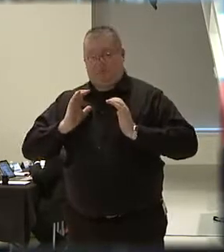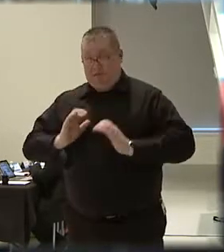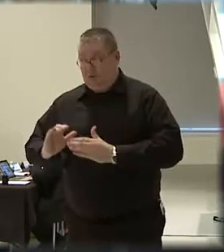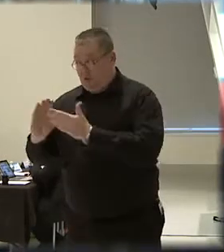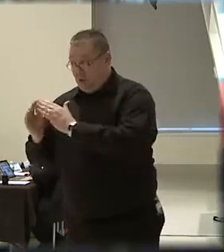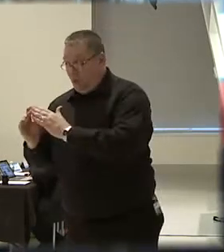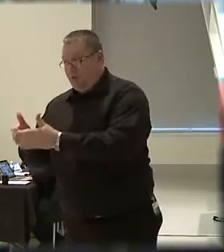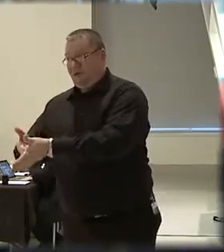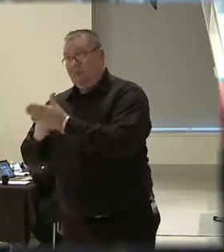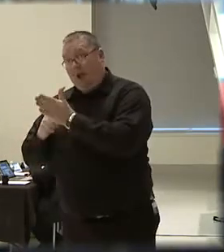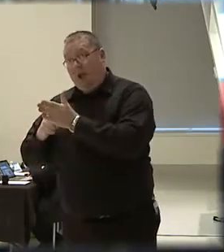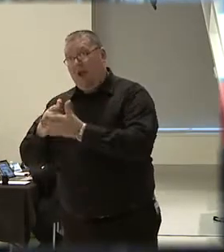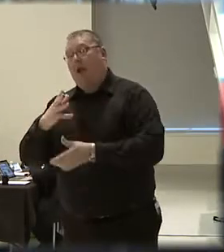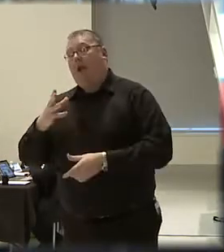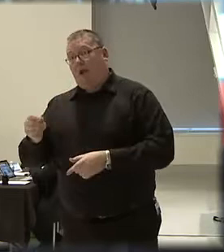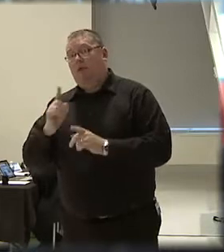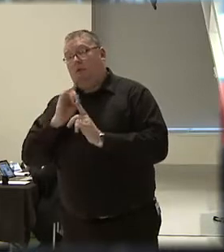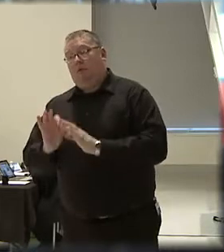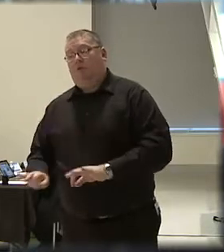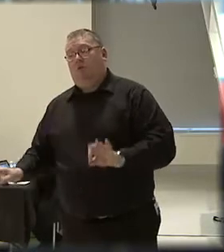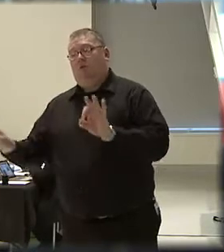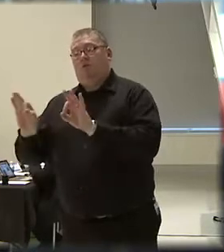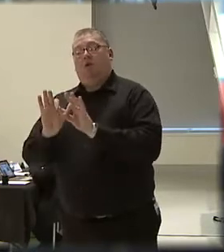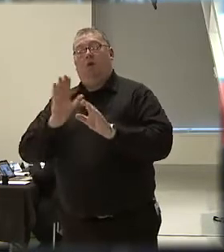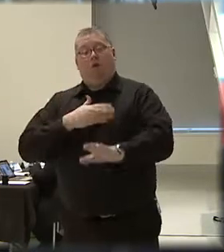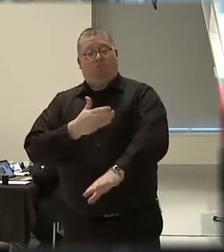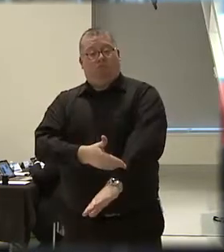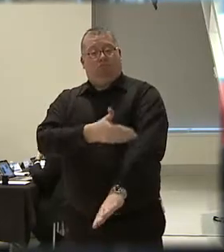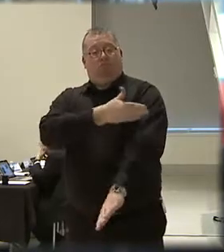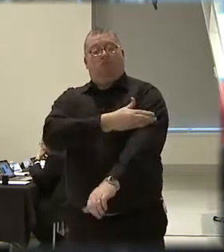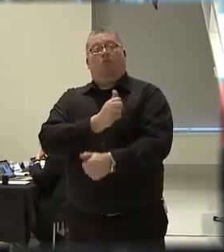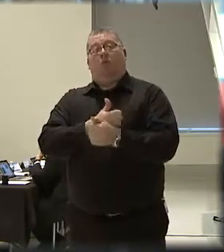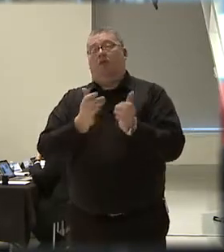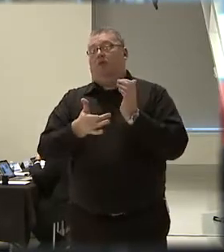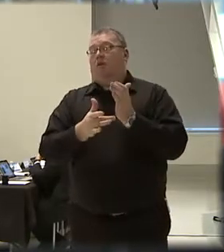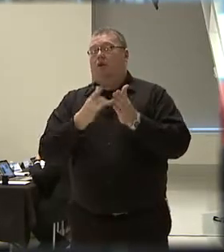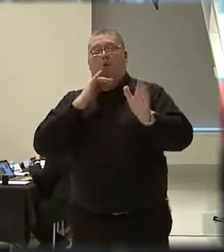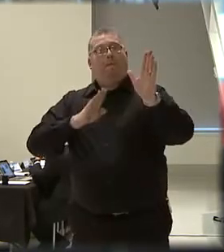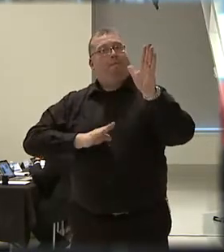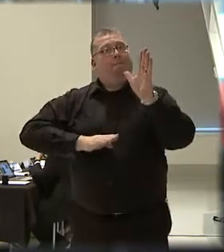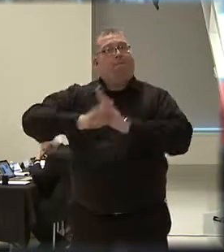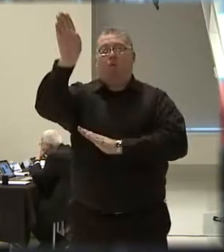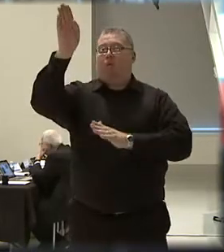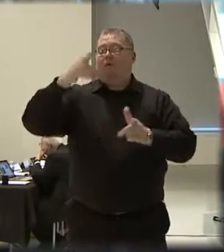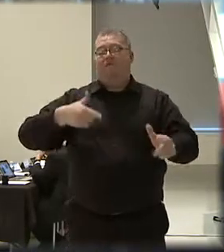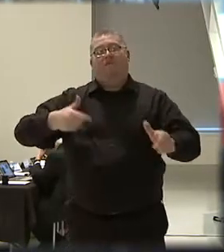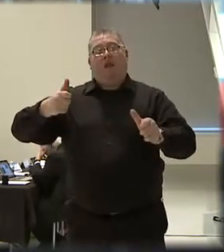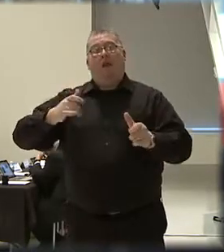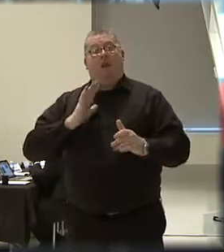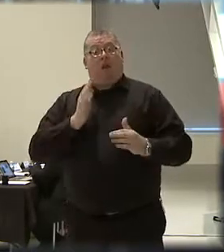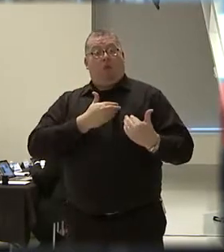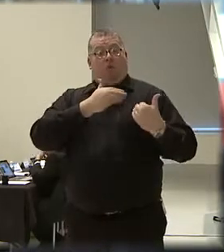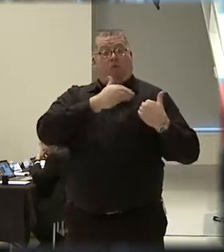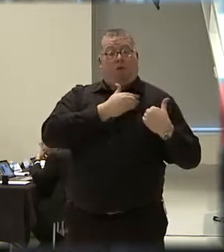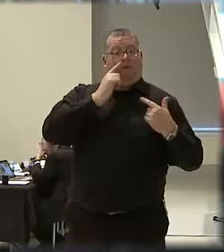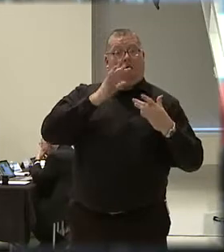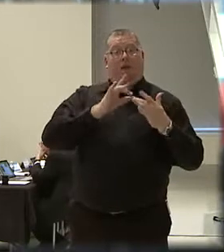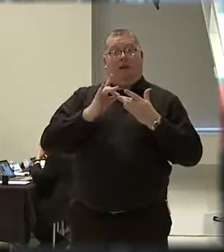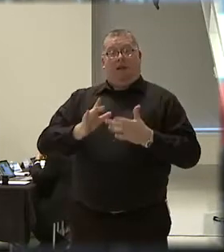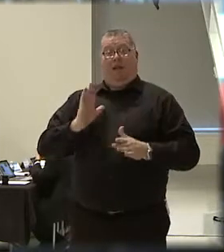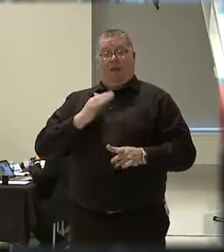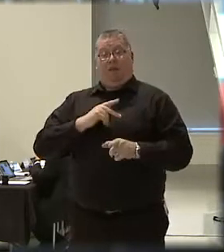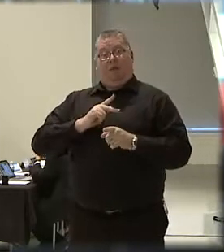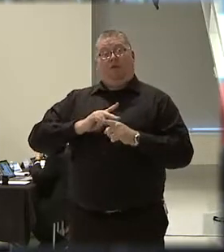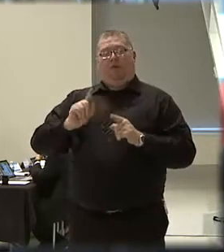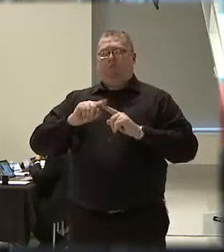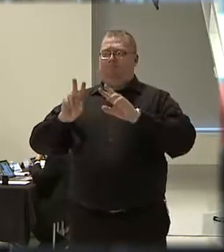deserve. Advances in technology are being developed at an astounding rate, and it is incumbent on the leaders of our profession